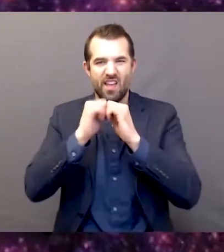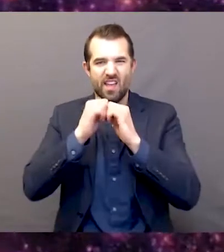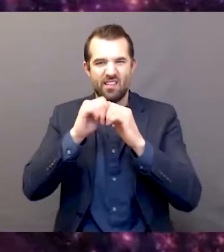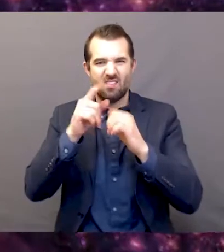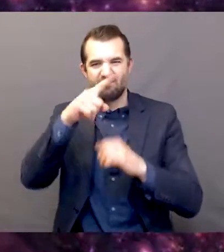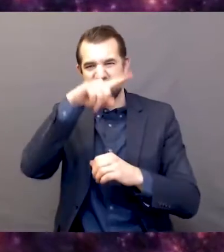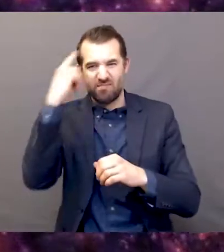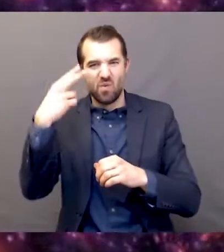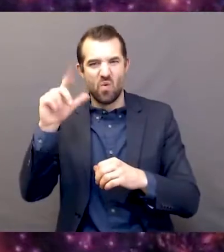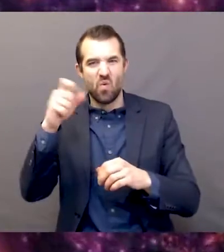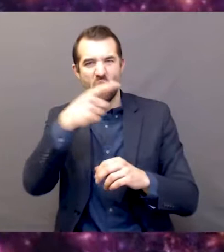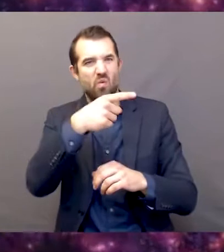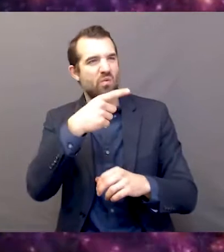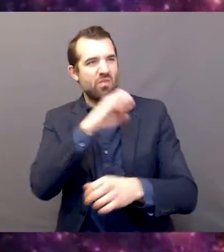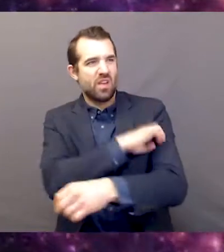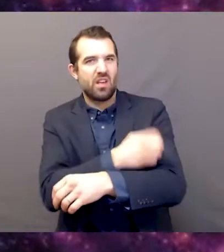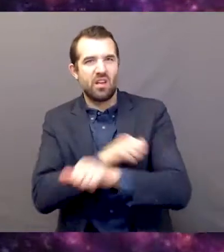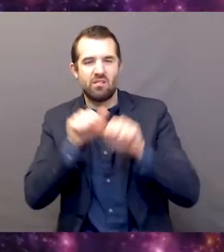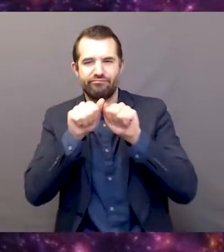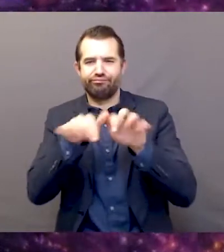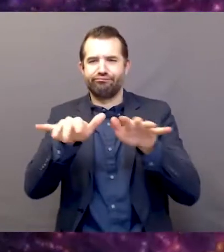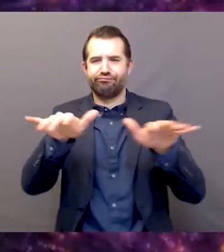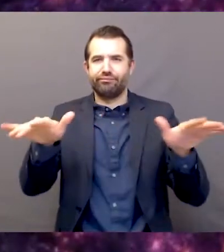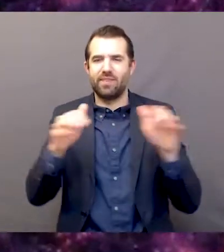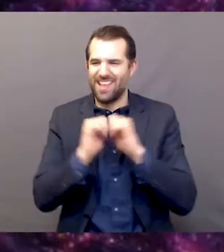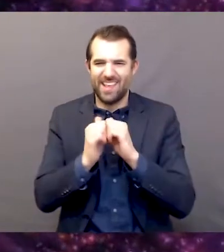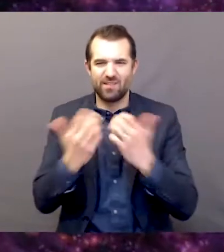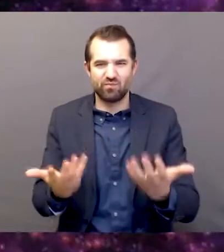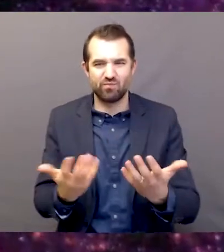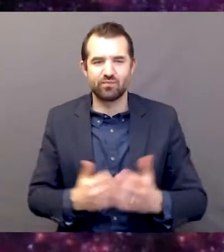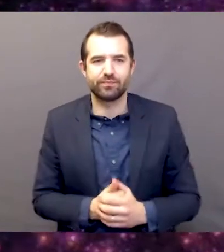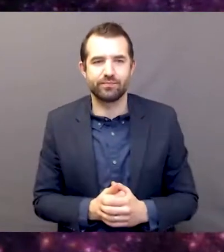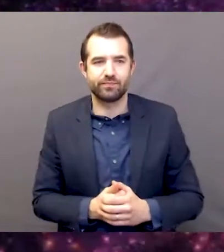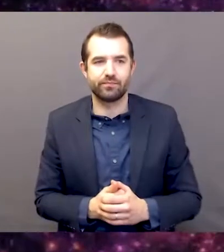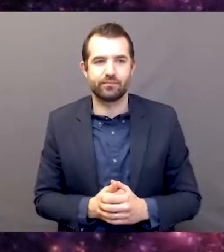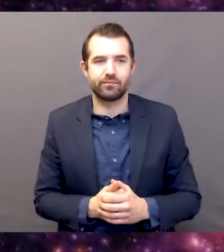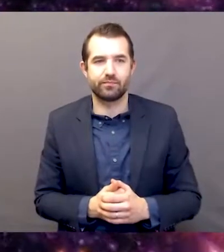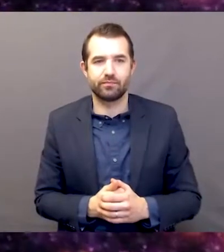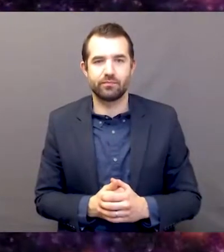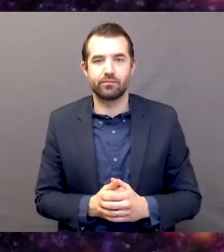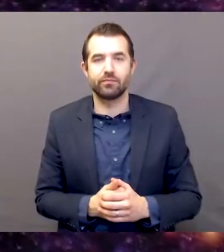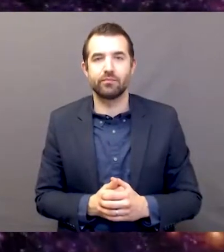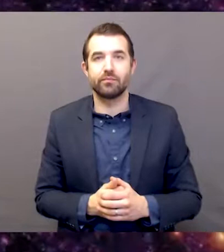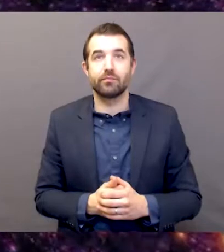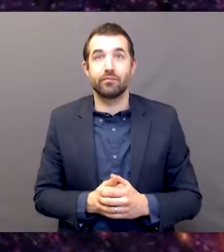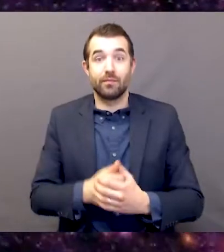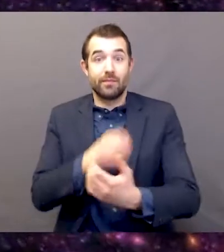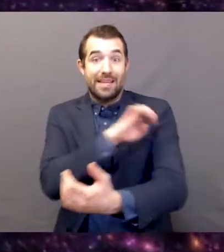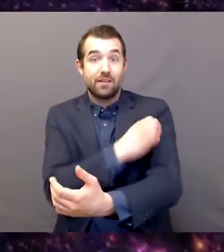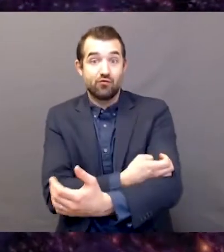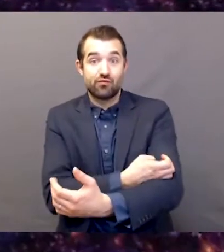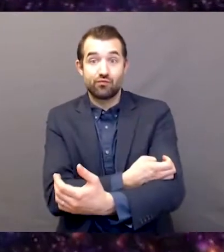So how do the black holes inject energy? How do they blow cosmic bubbles? And what they do is they have outbursts. Supermassive black holes